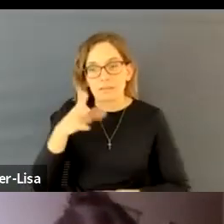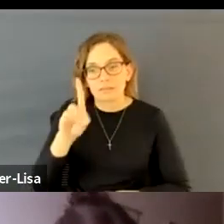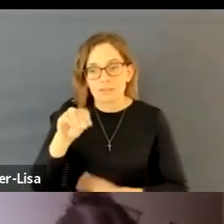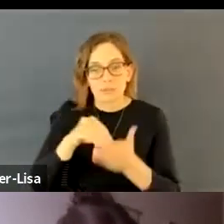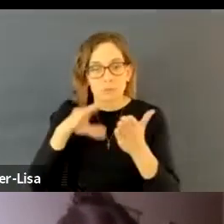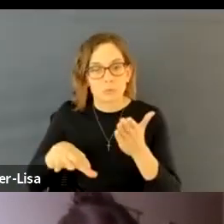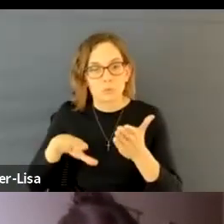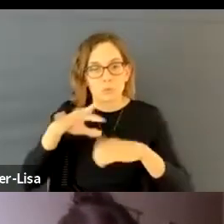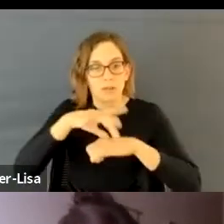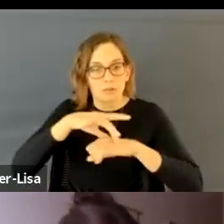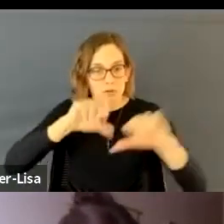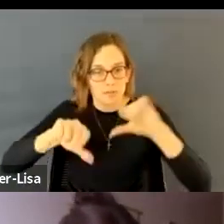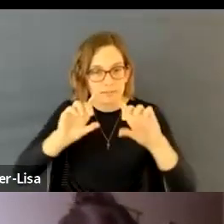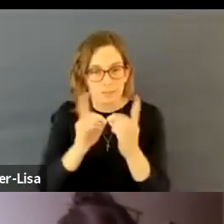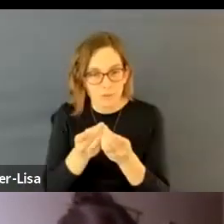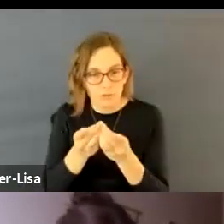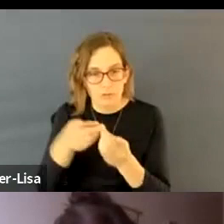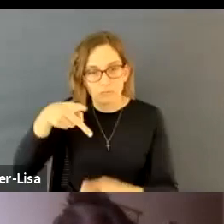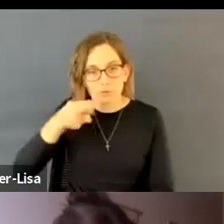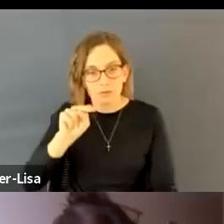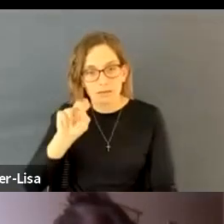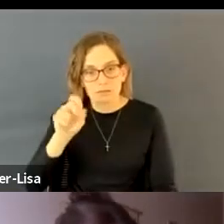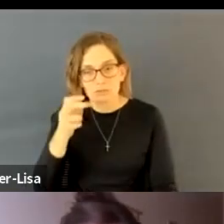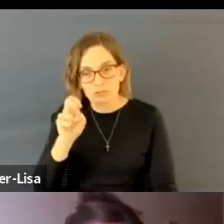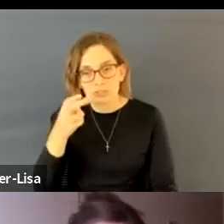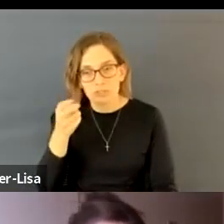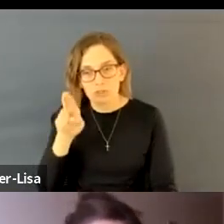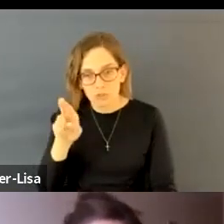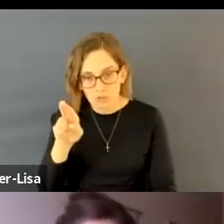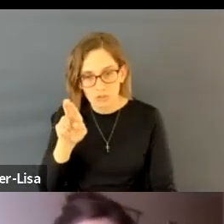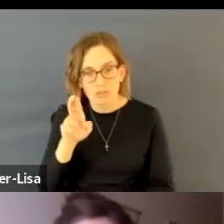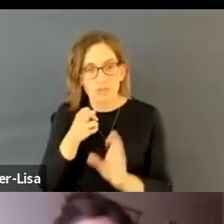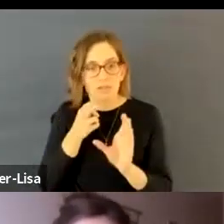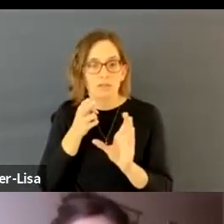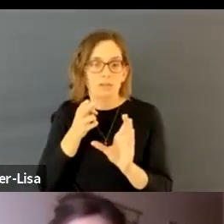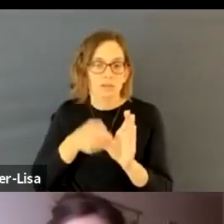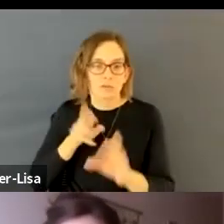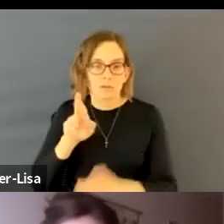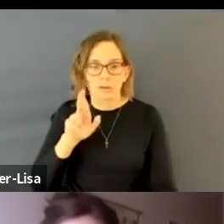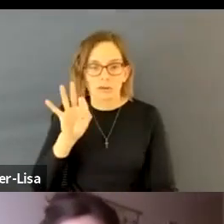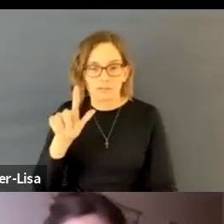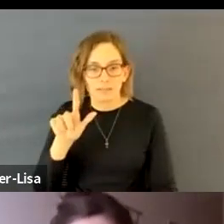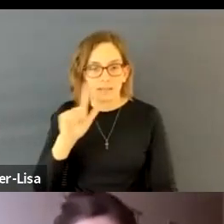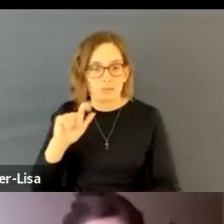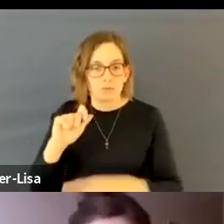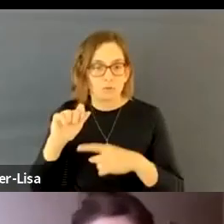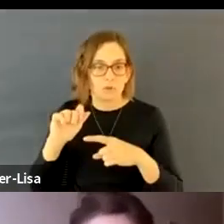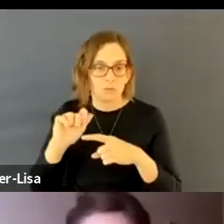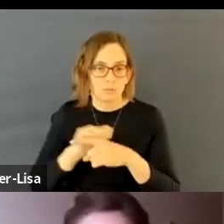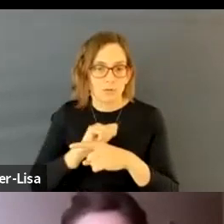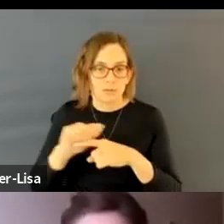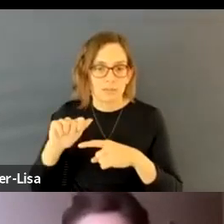Science Department. My pronouns are she, her, and I joined RFL to practice bystander